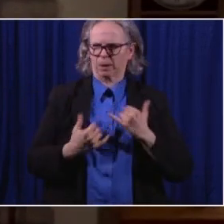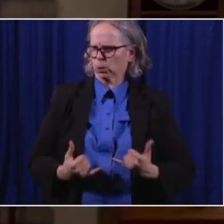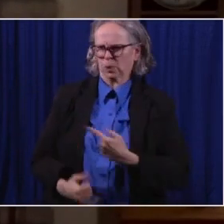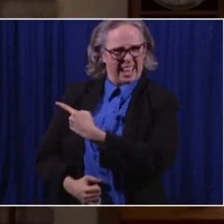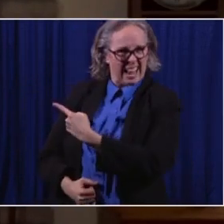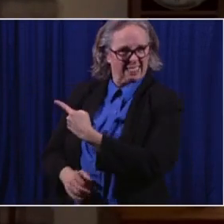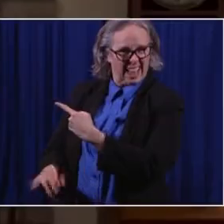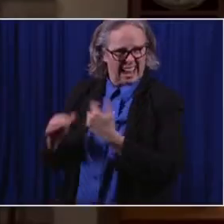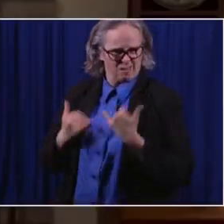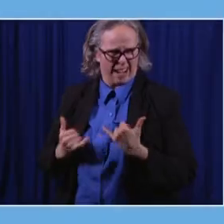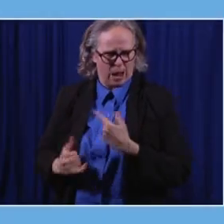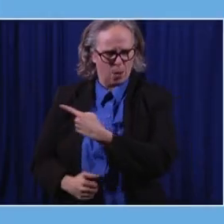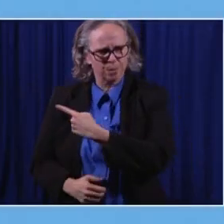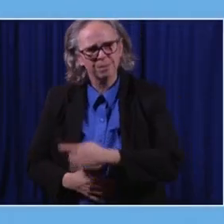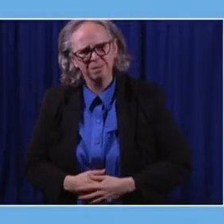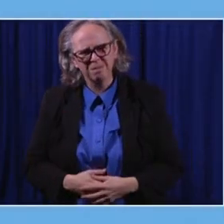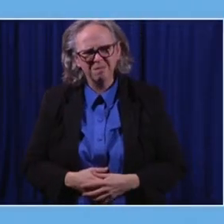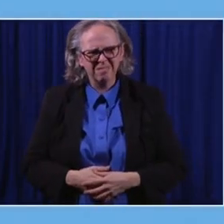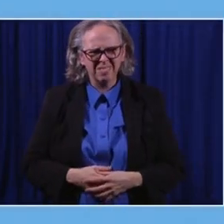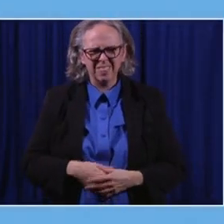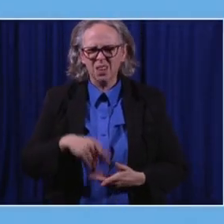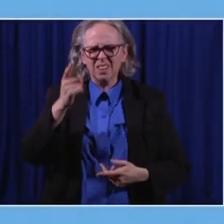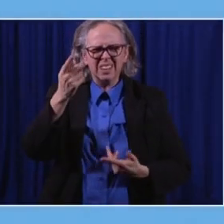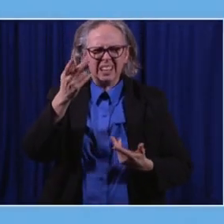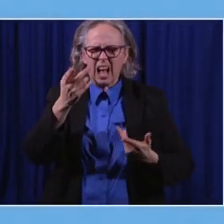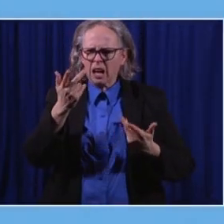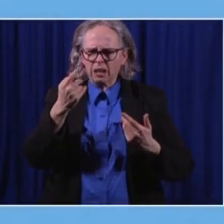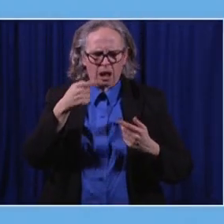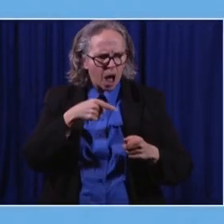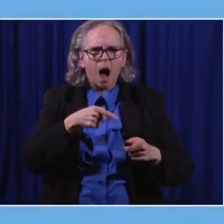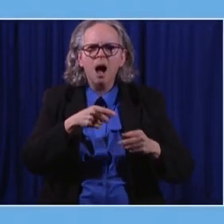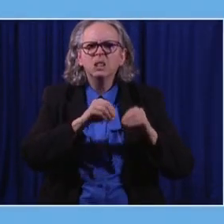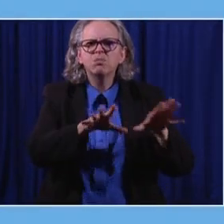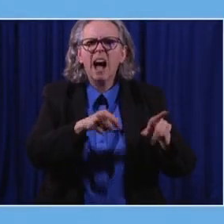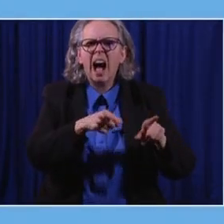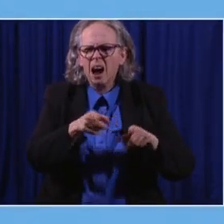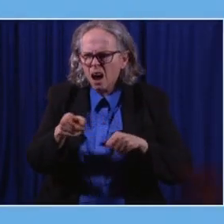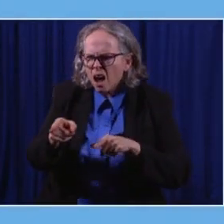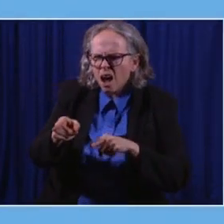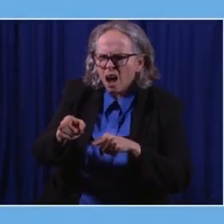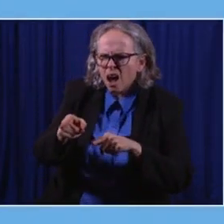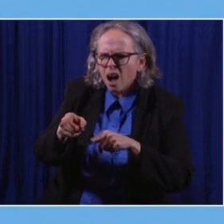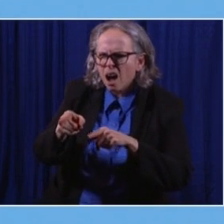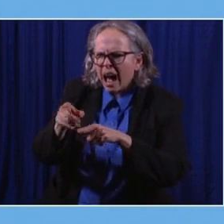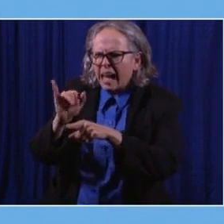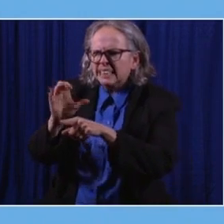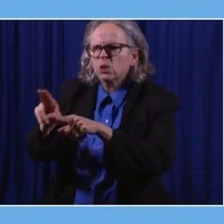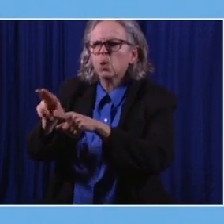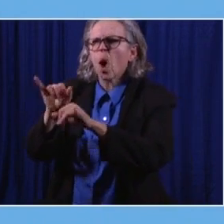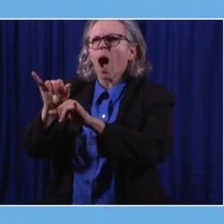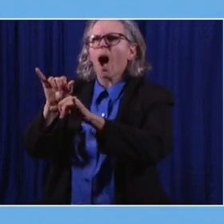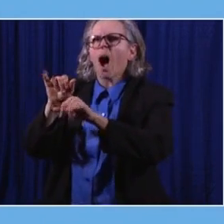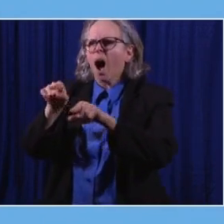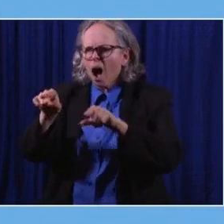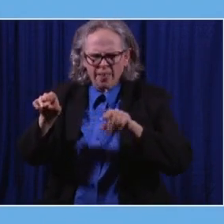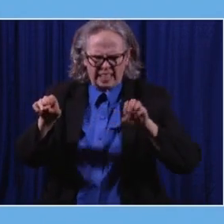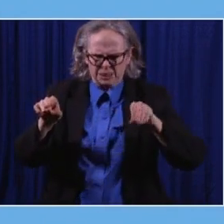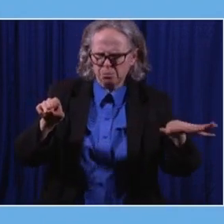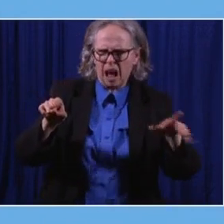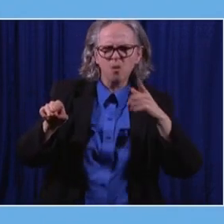Again, spread on one side, ICU, how much ICUs are being hit in our hospitals